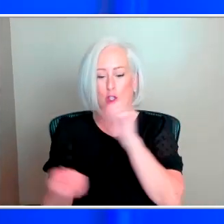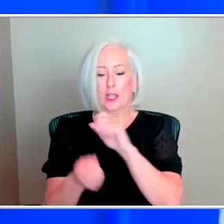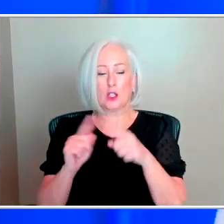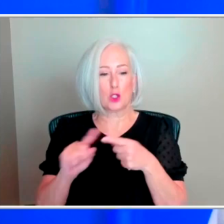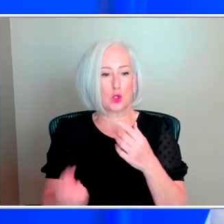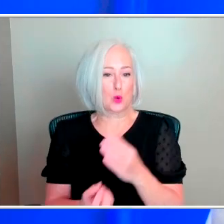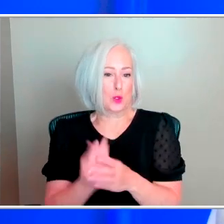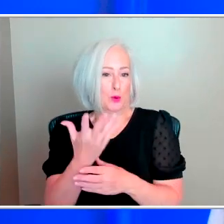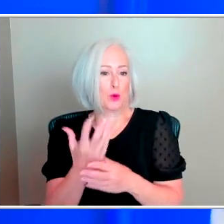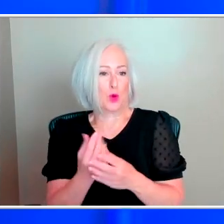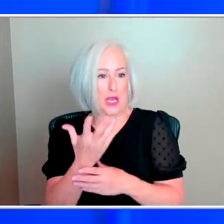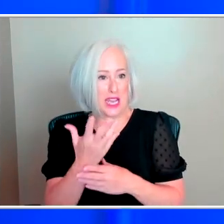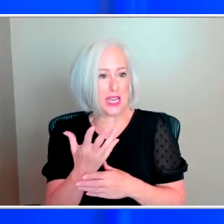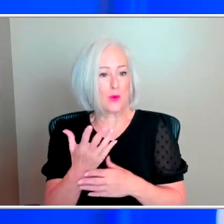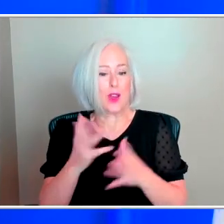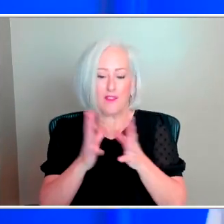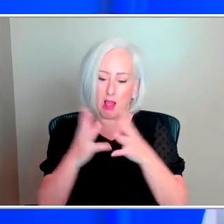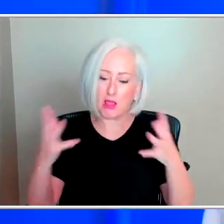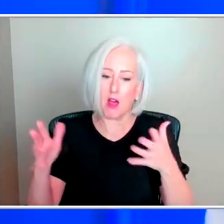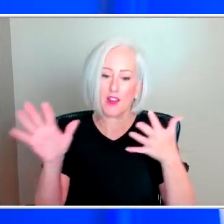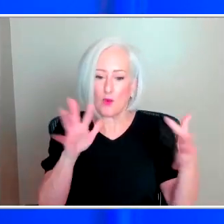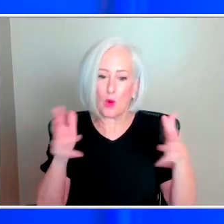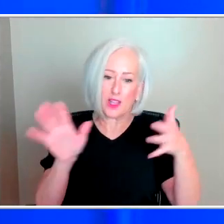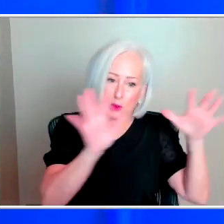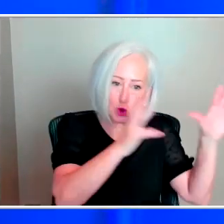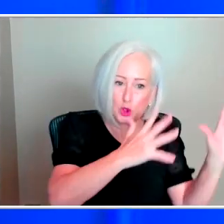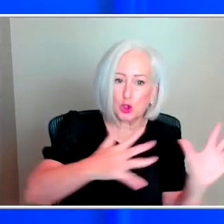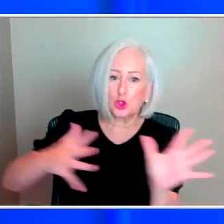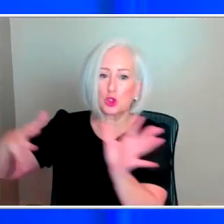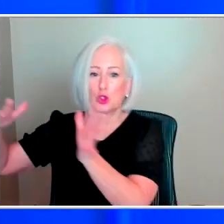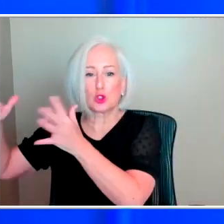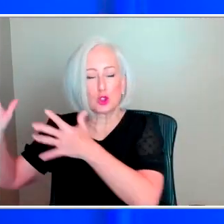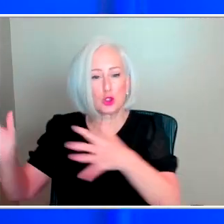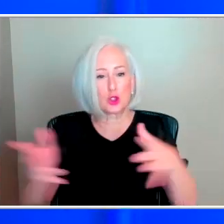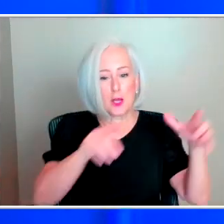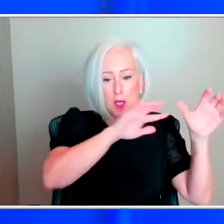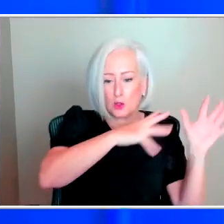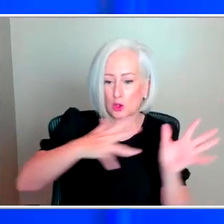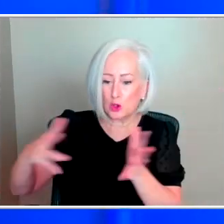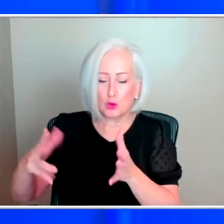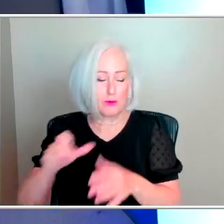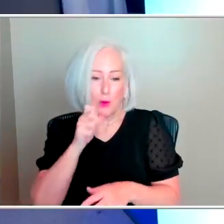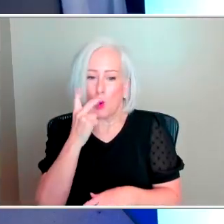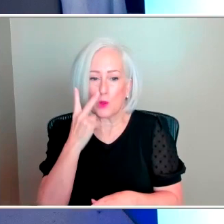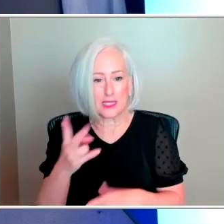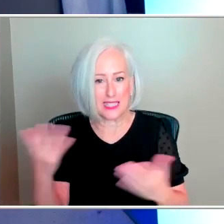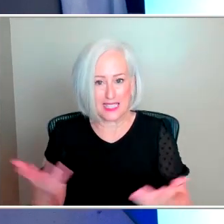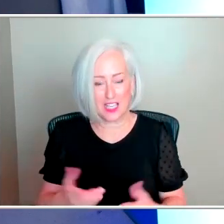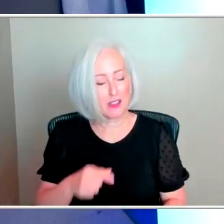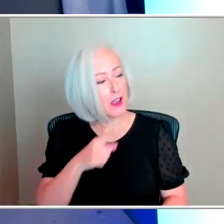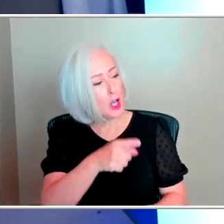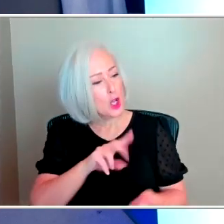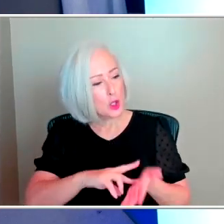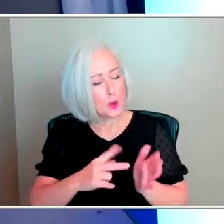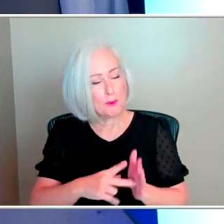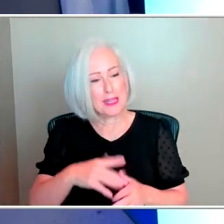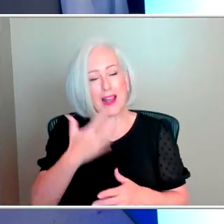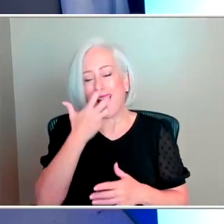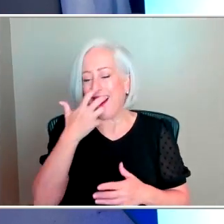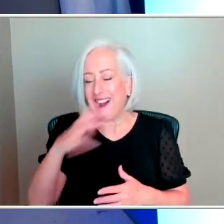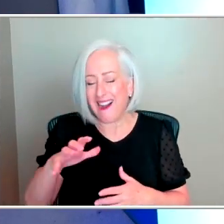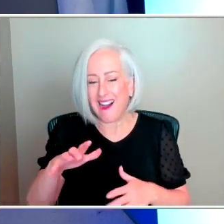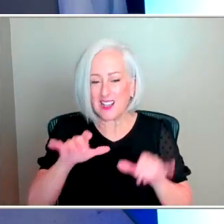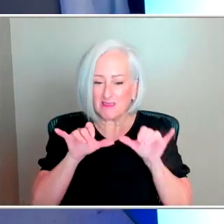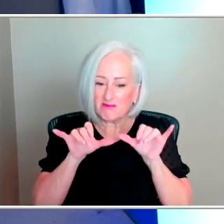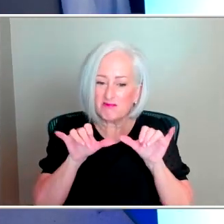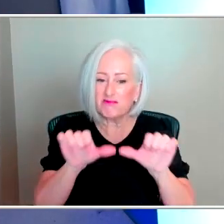all these fronts going through, with pushing air through, and you're just not going to see it. So it's this hot, stagnant air that it cooks it.